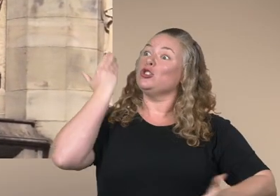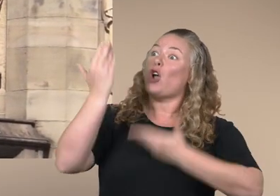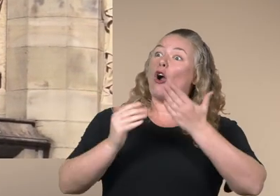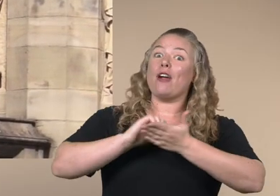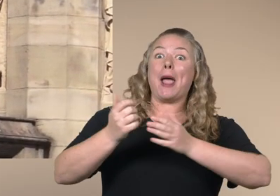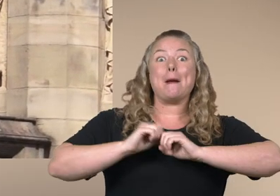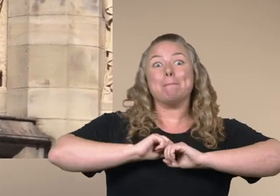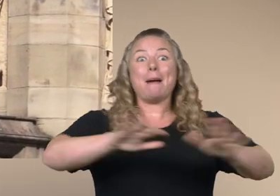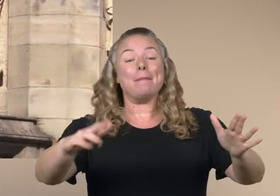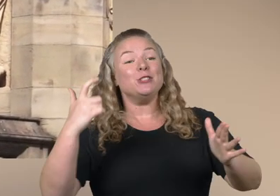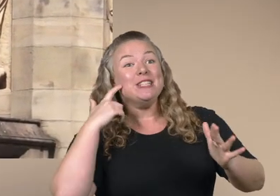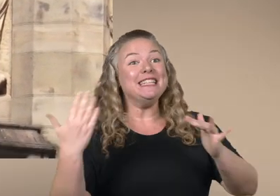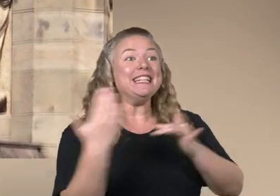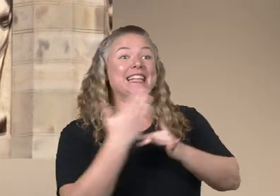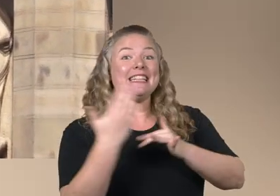accessible.